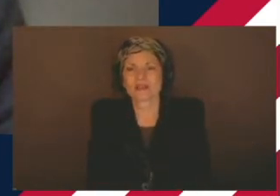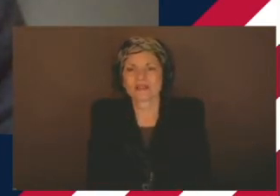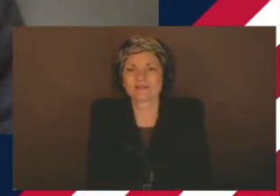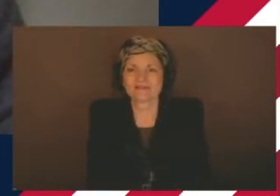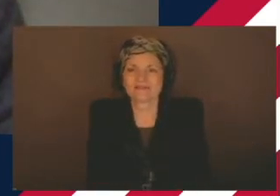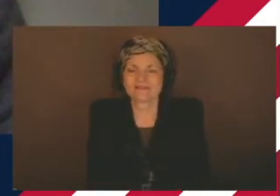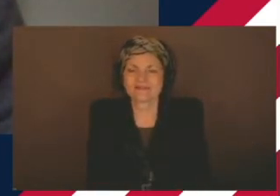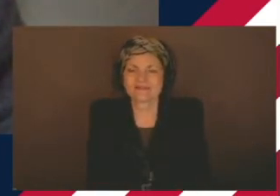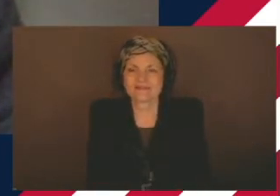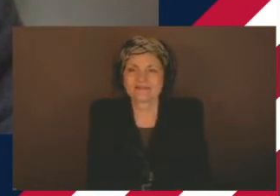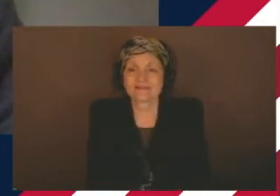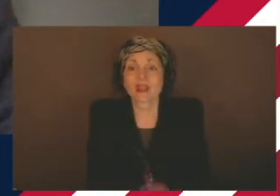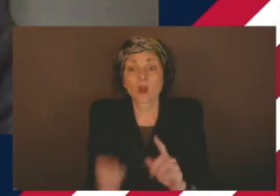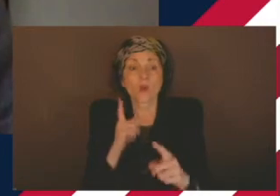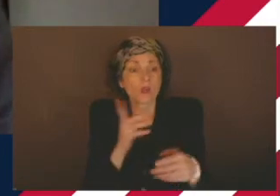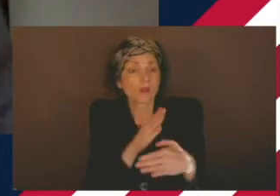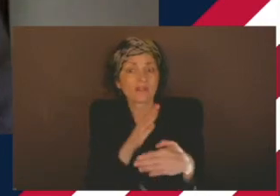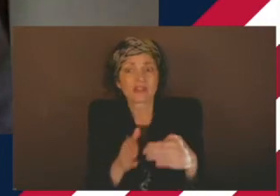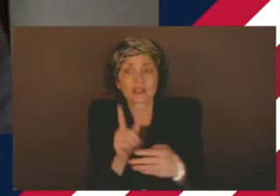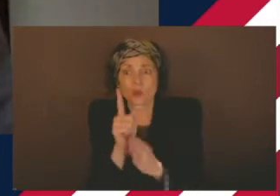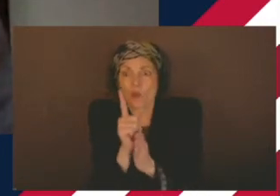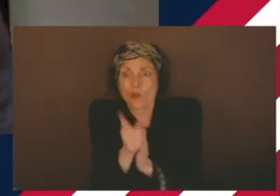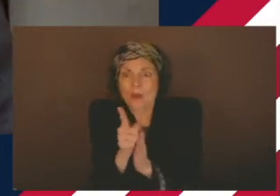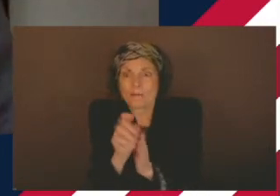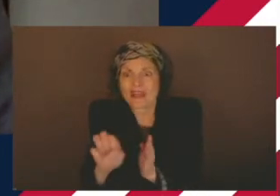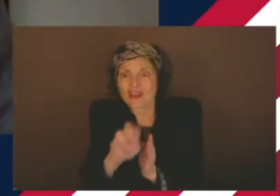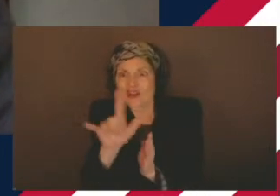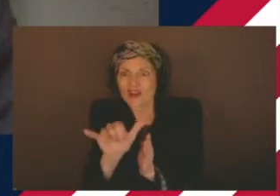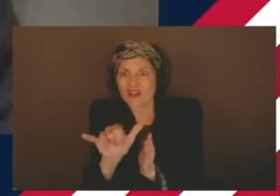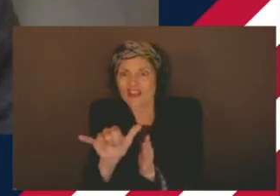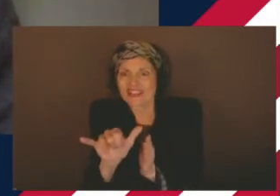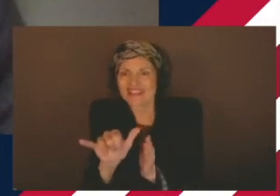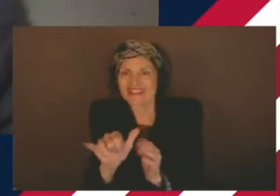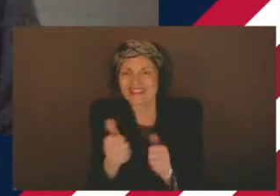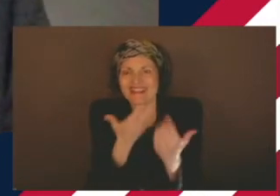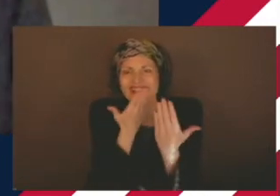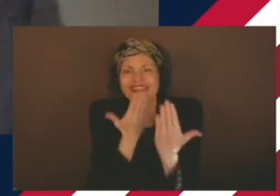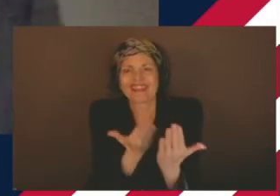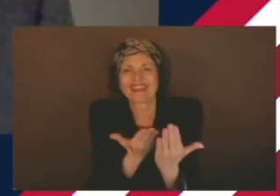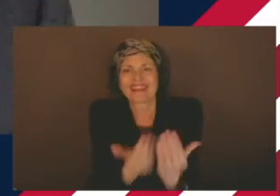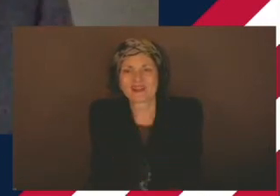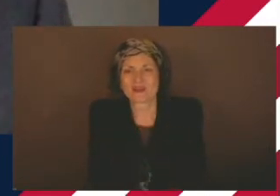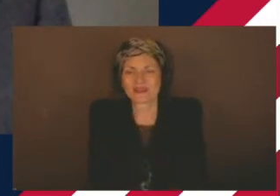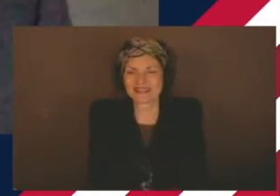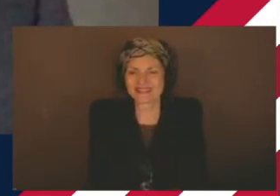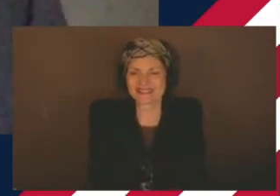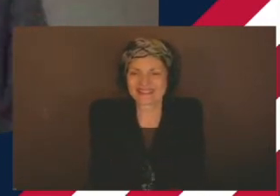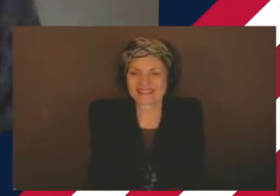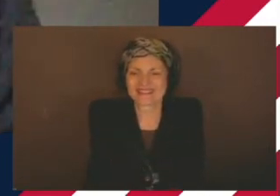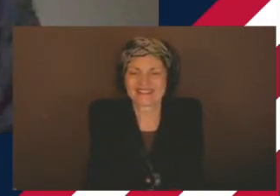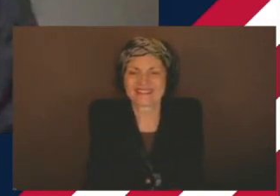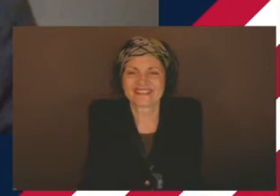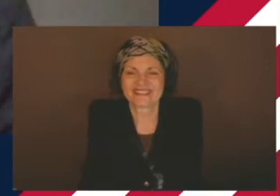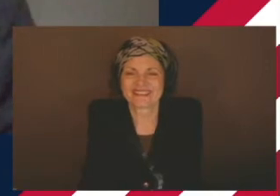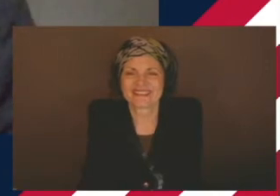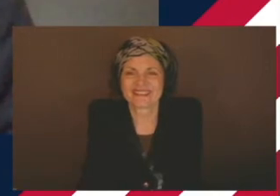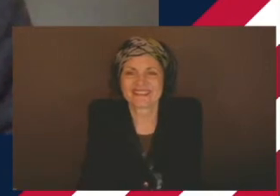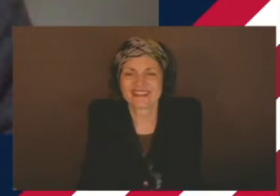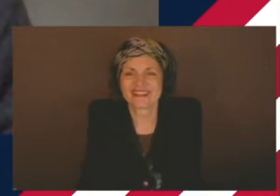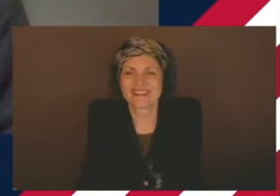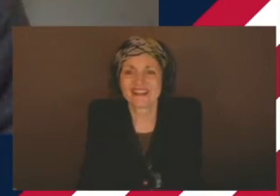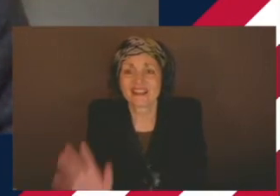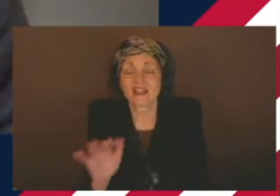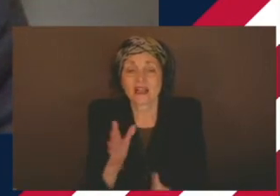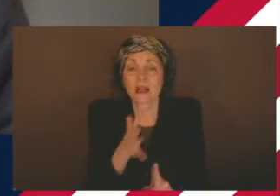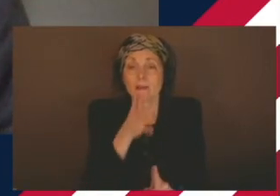And we finished 1 minute early. Thank you. Madam Chair. Yes. Madam Chair, we